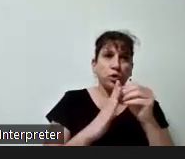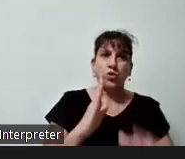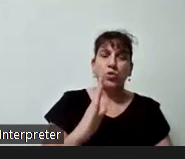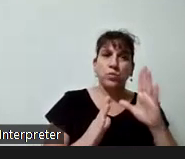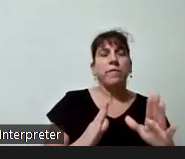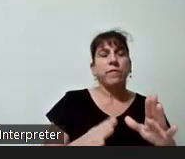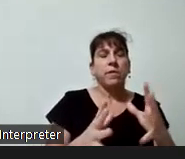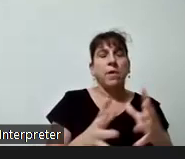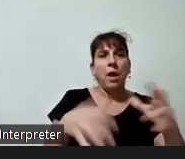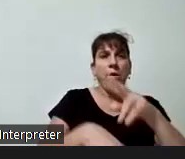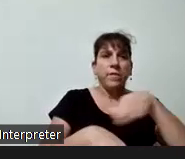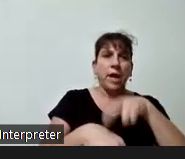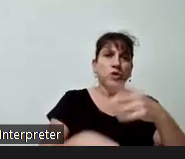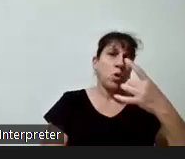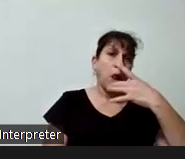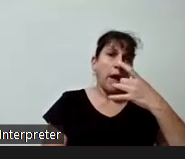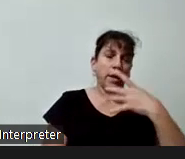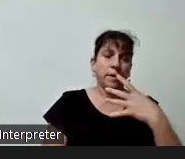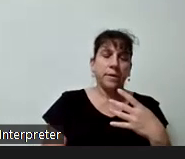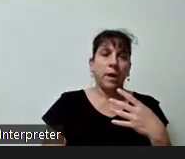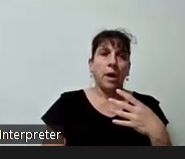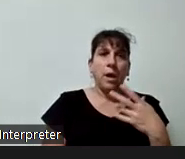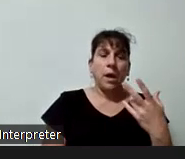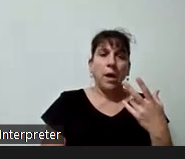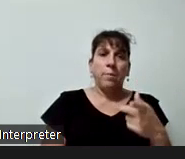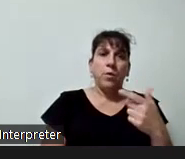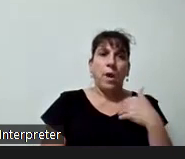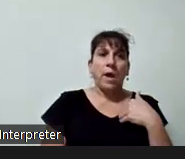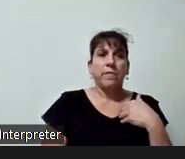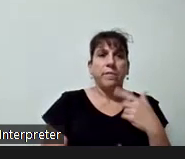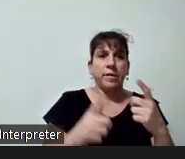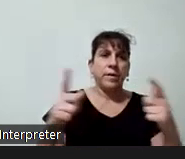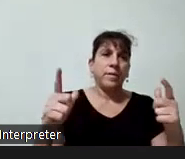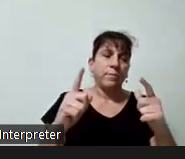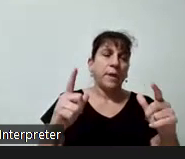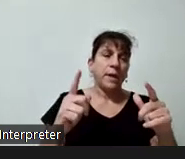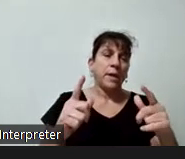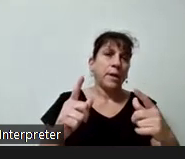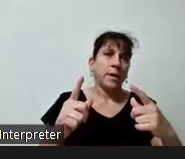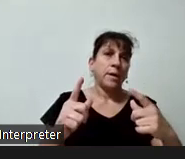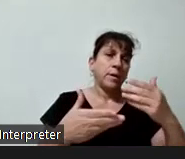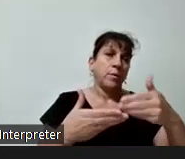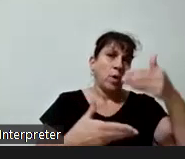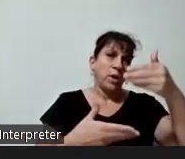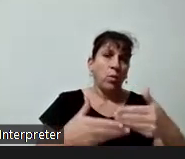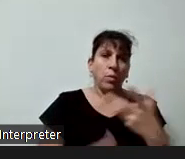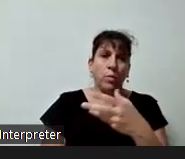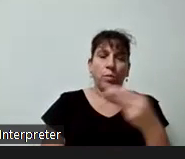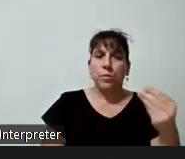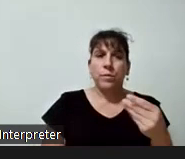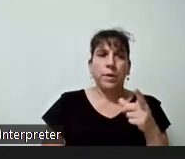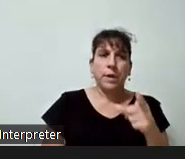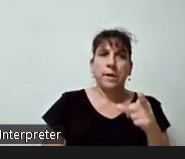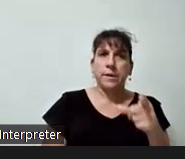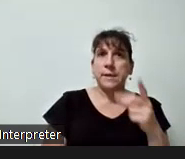lots of natural light, which is why you have these large glazed surfaces. You know, and this